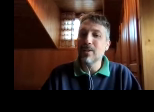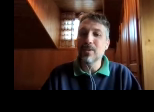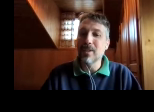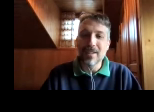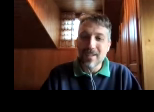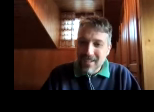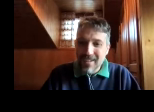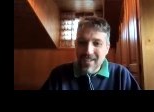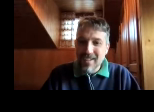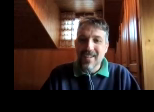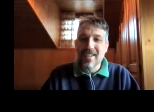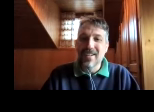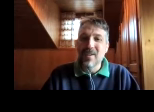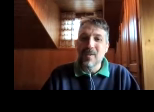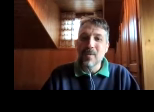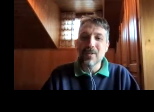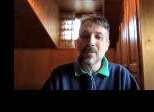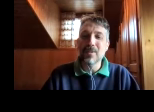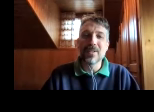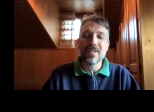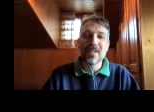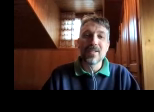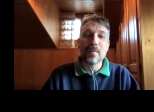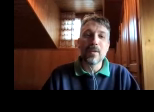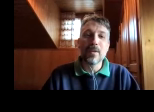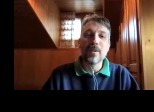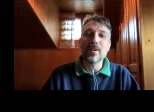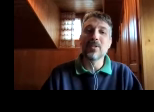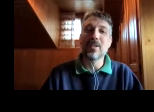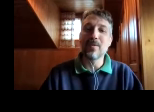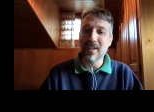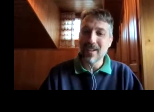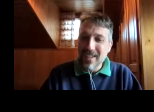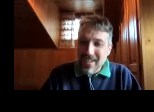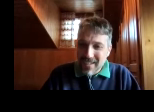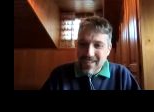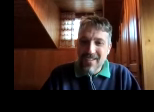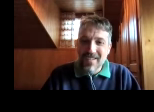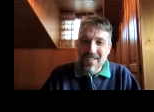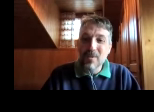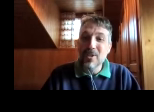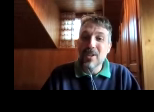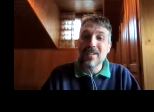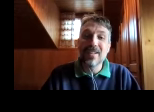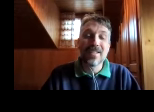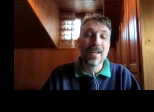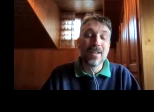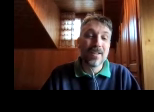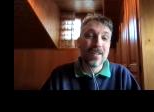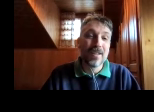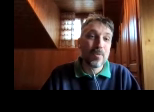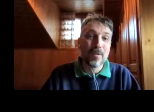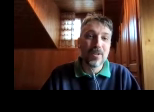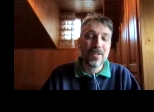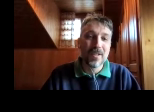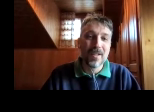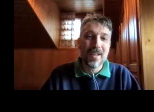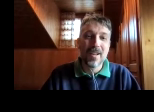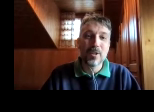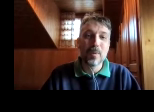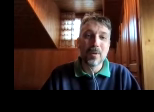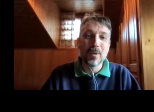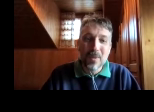neuroscience. It's very hard to tell whether there is something very specific of which Karen is an